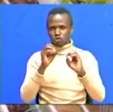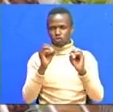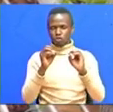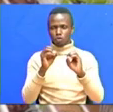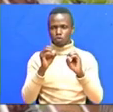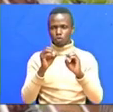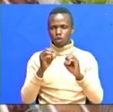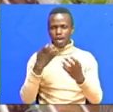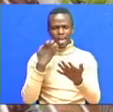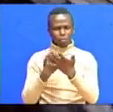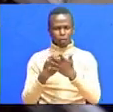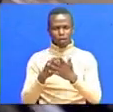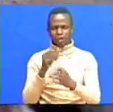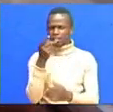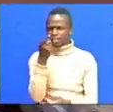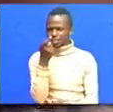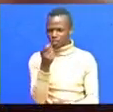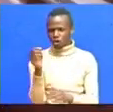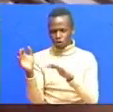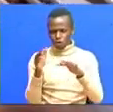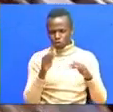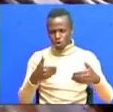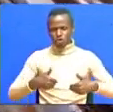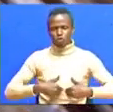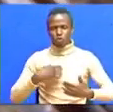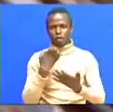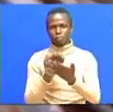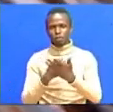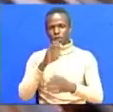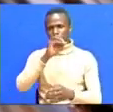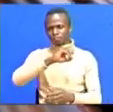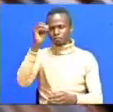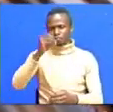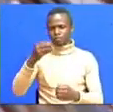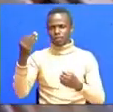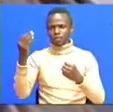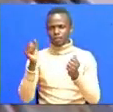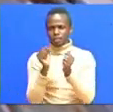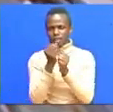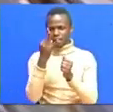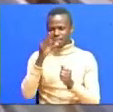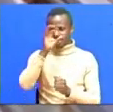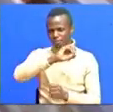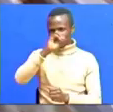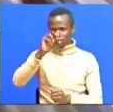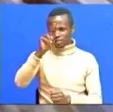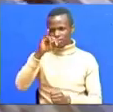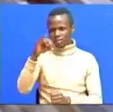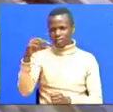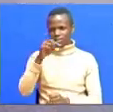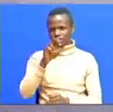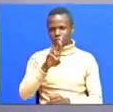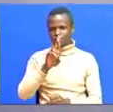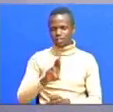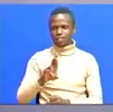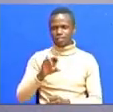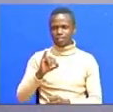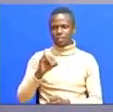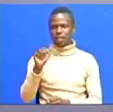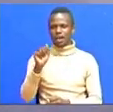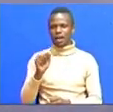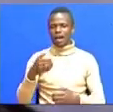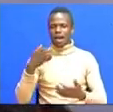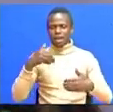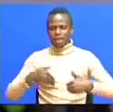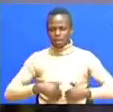my region. With youth unemployment rate standing at 13% in Nigeria, millions of young people struggle